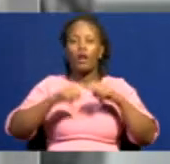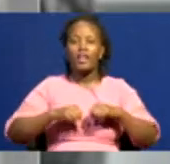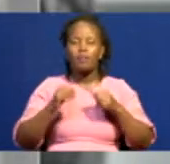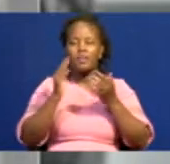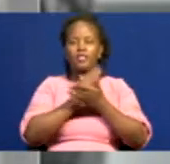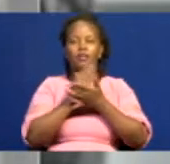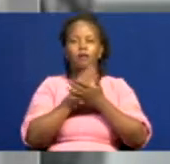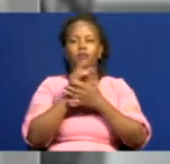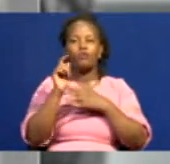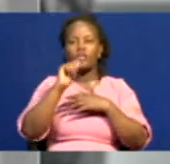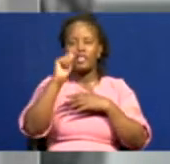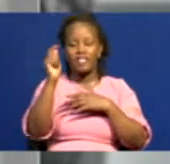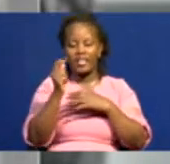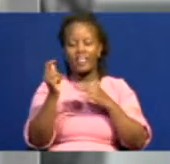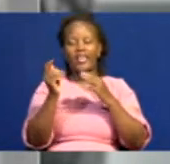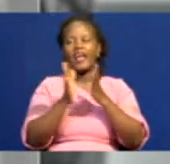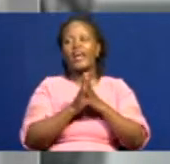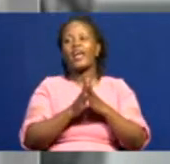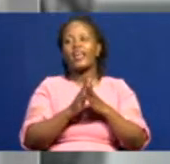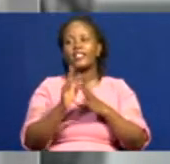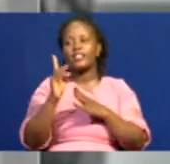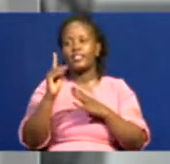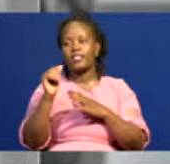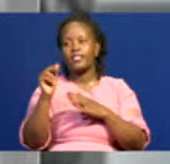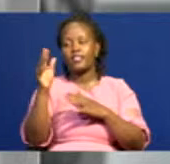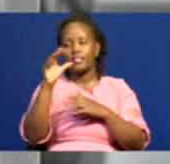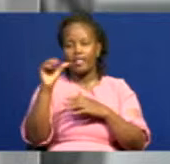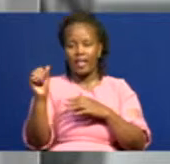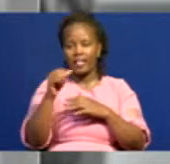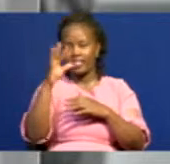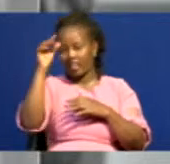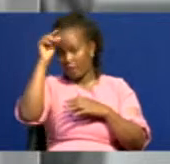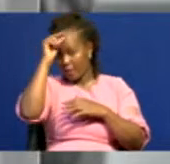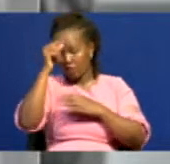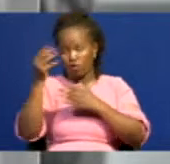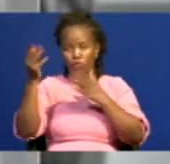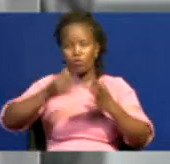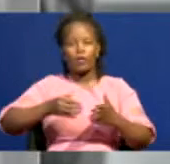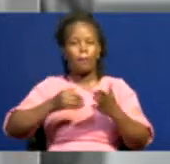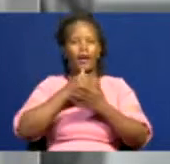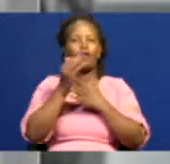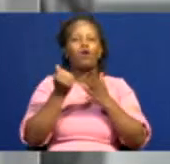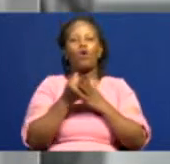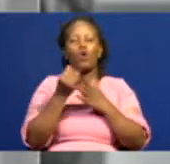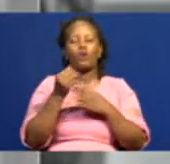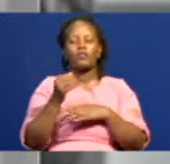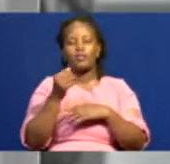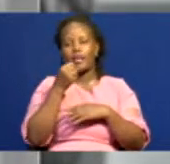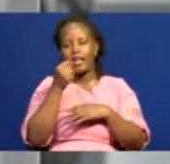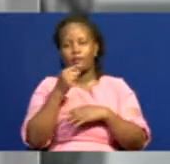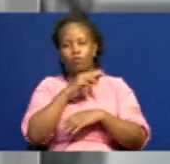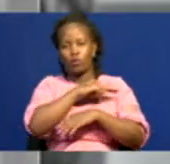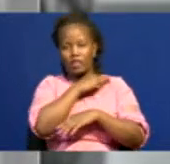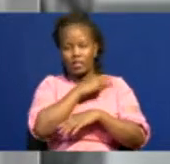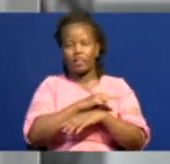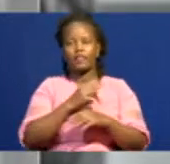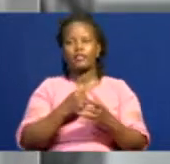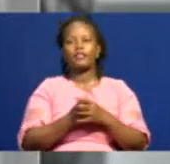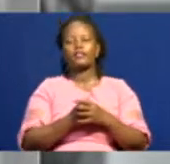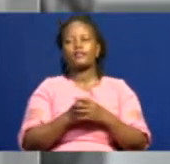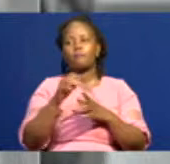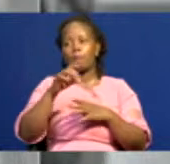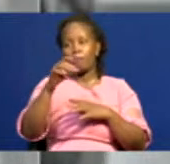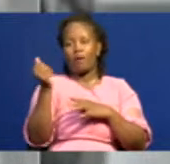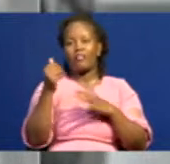and Danish governments for the latter to supply medical kits to all hospitals and health facilities in the country. Another was